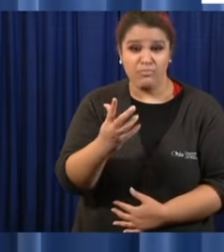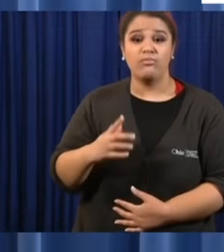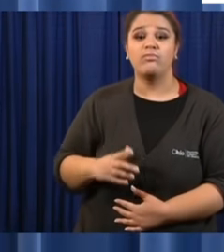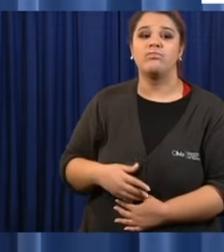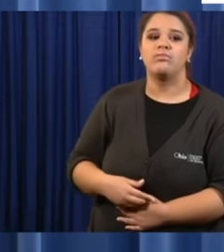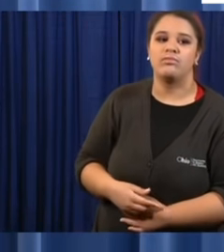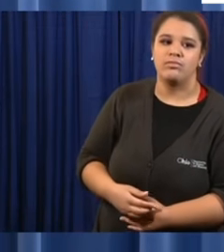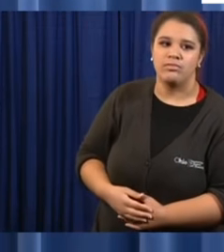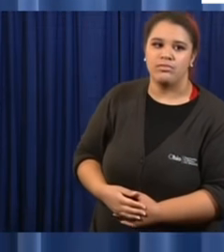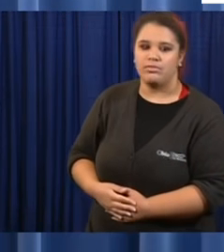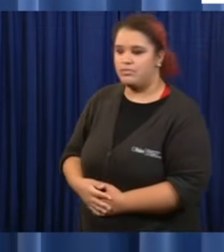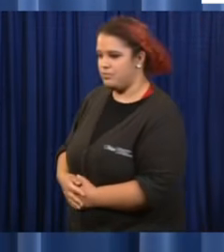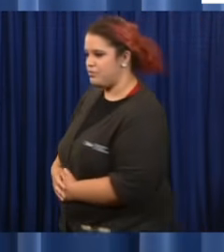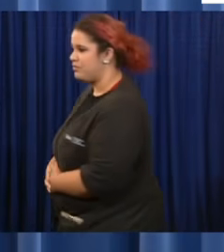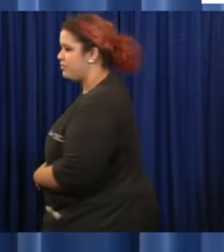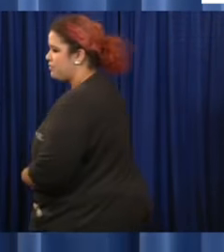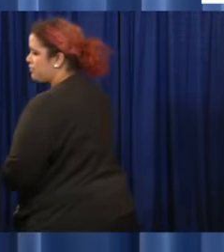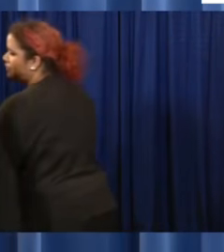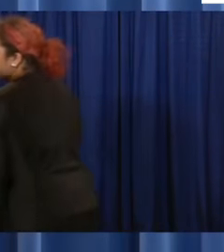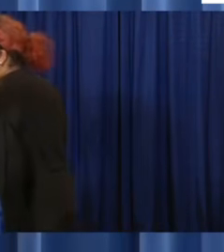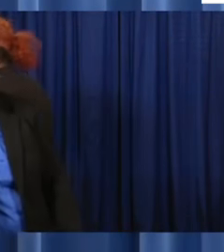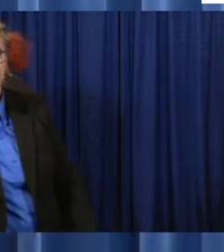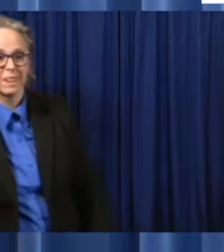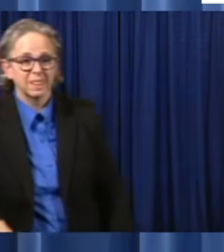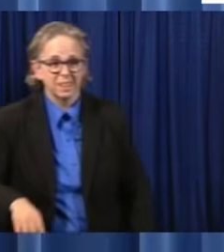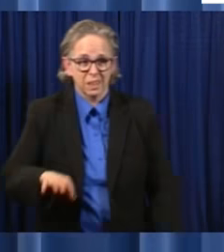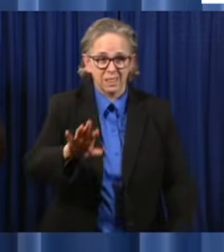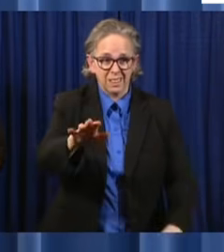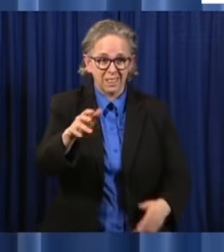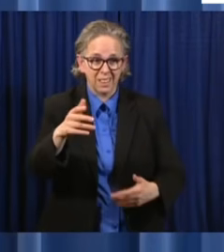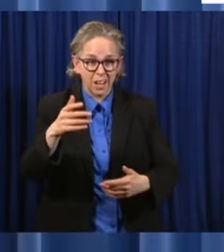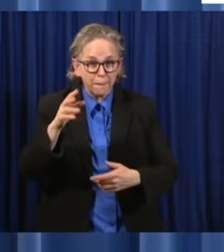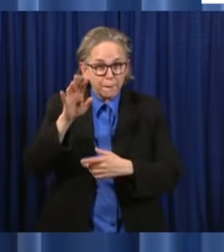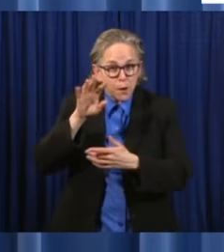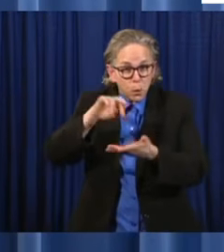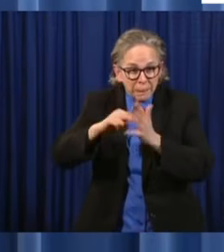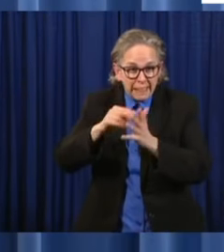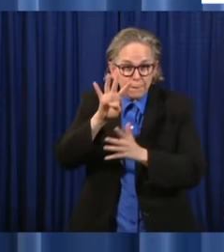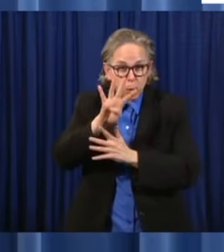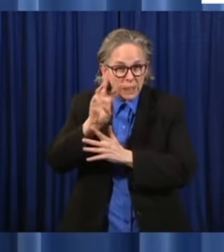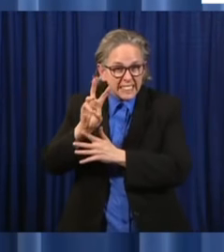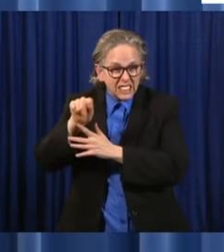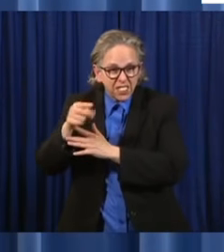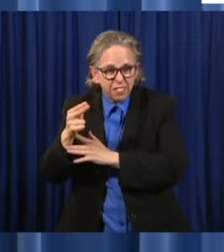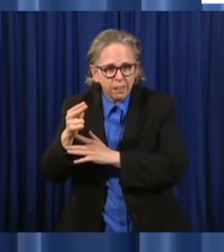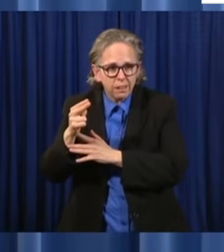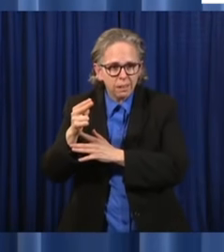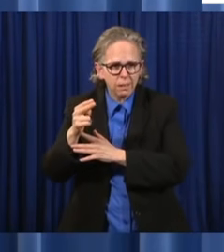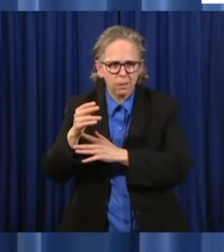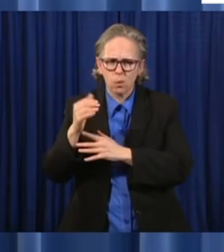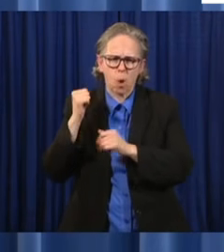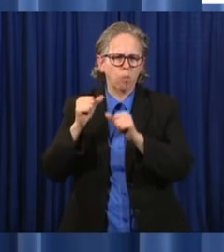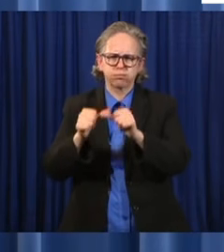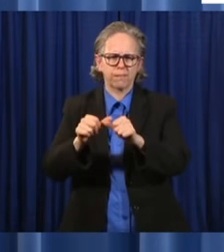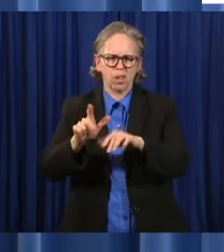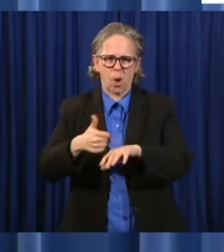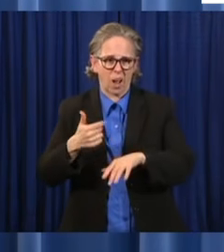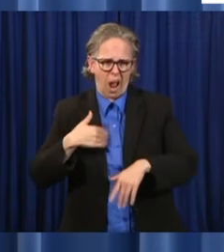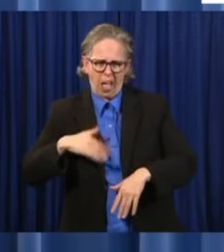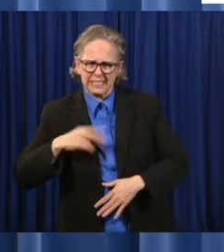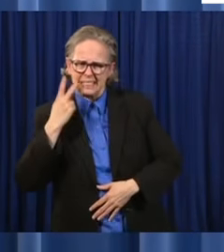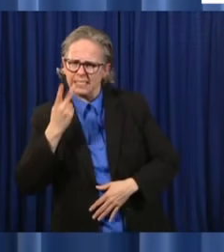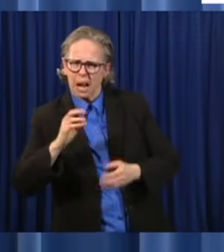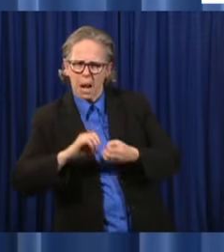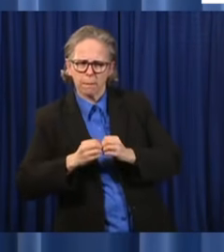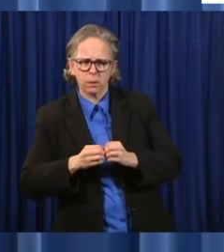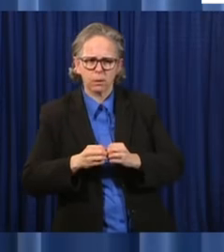talking about being 46, we're not going to be 46 very long. I hadn't seen that figure, but, we are